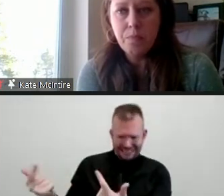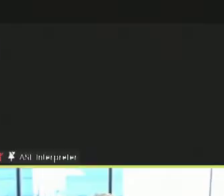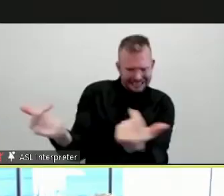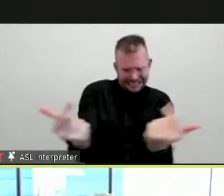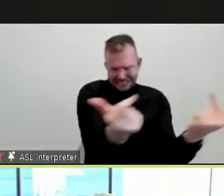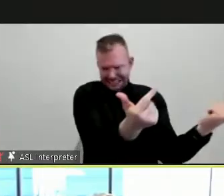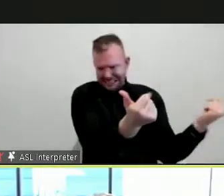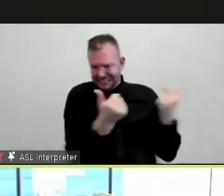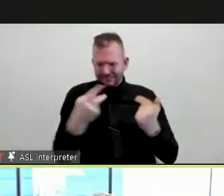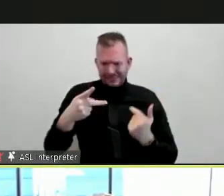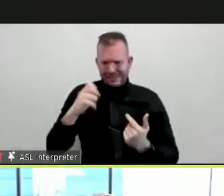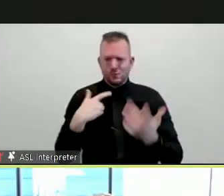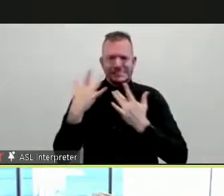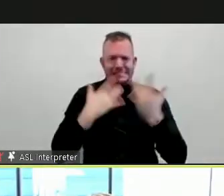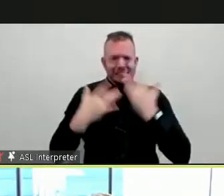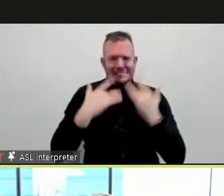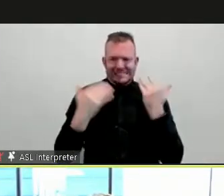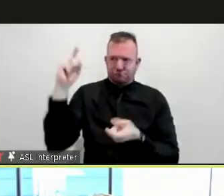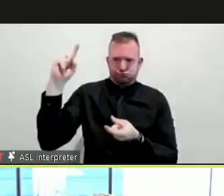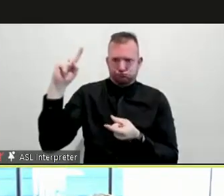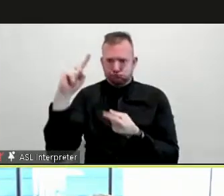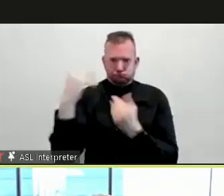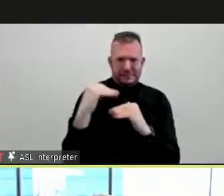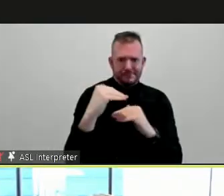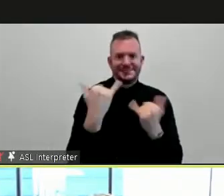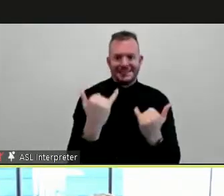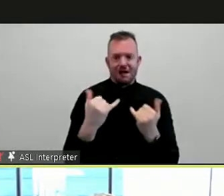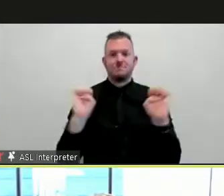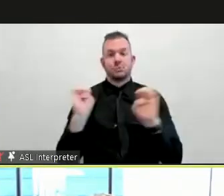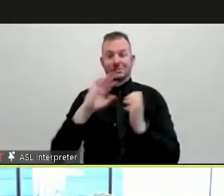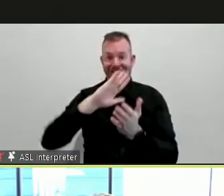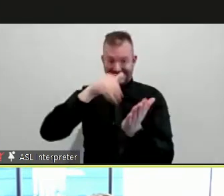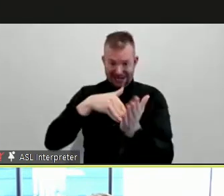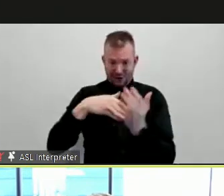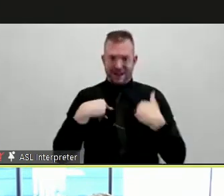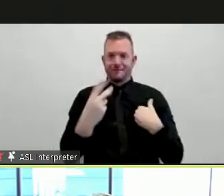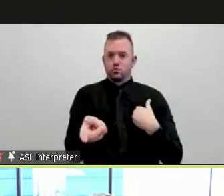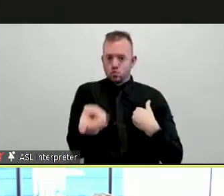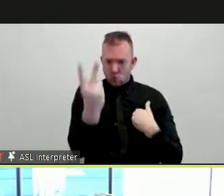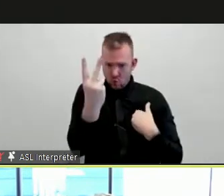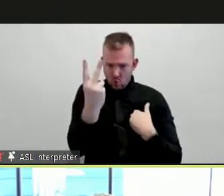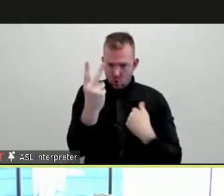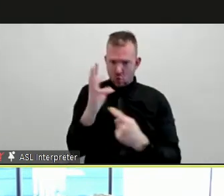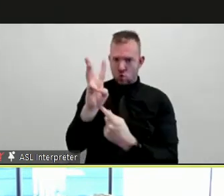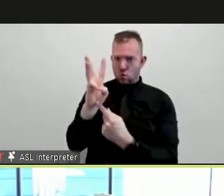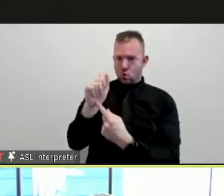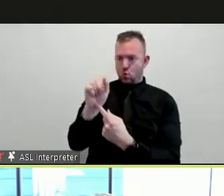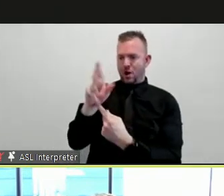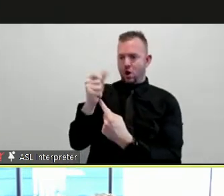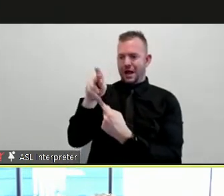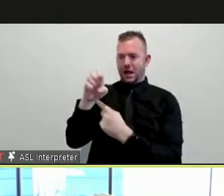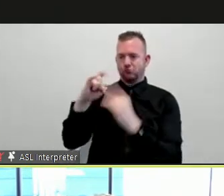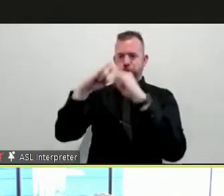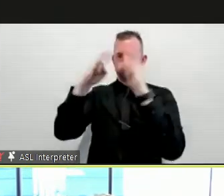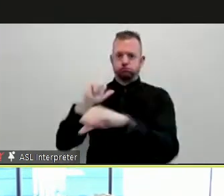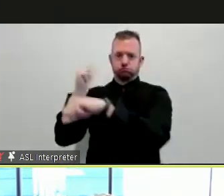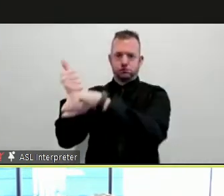State Emergency Operations Center manages 2 warehouses, and we have a sufficient stockpile of PPE.